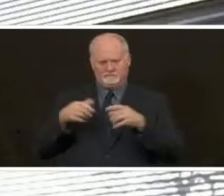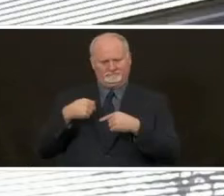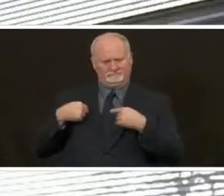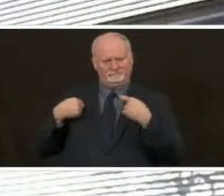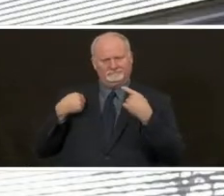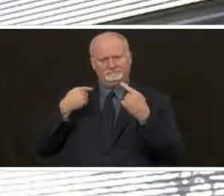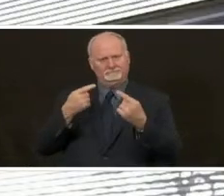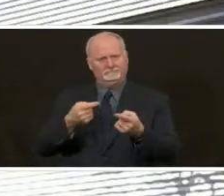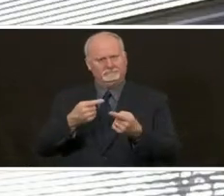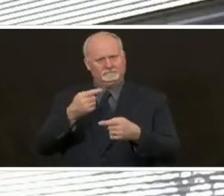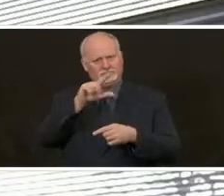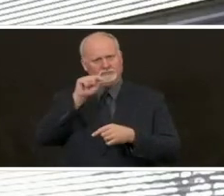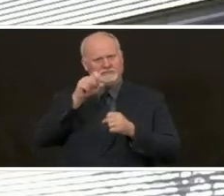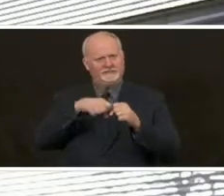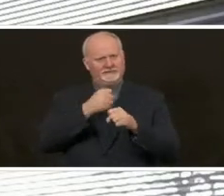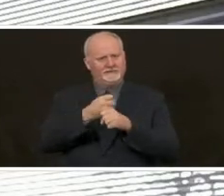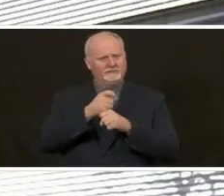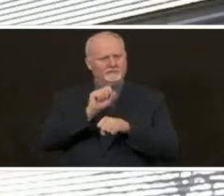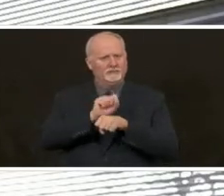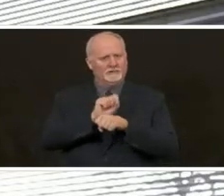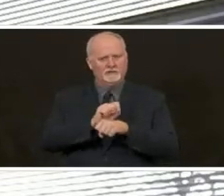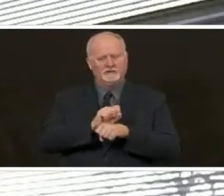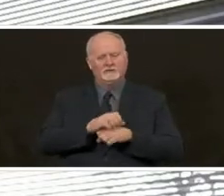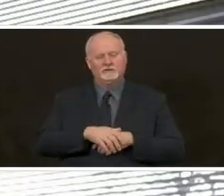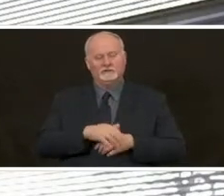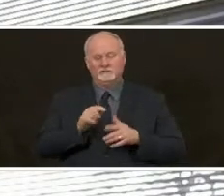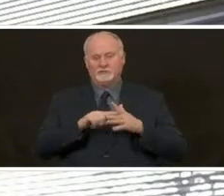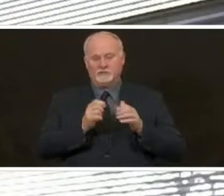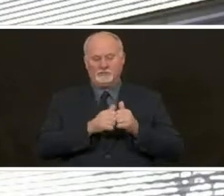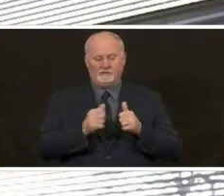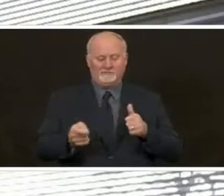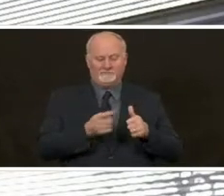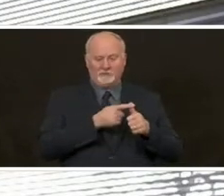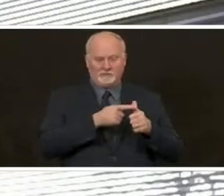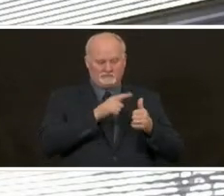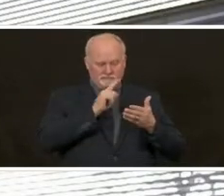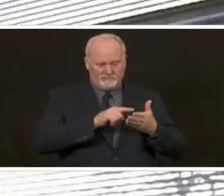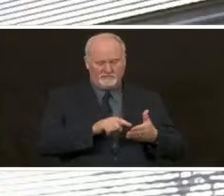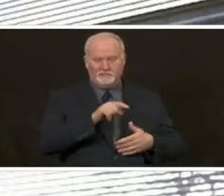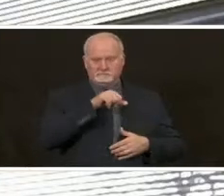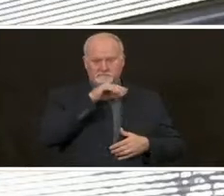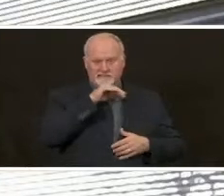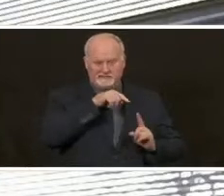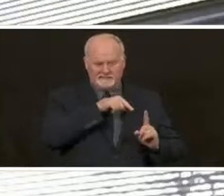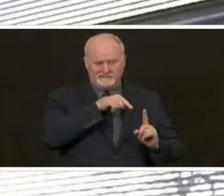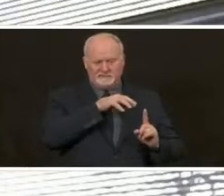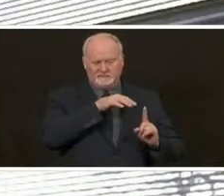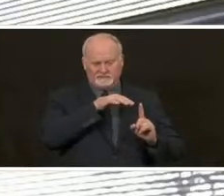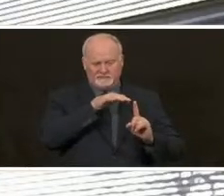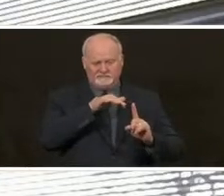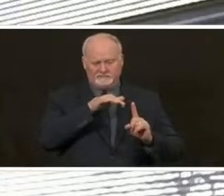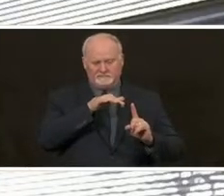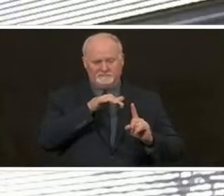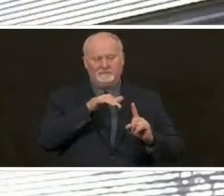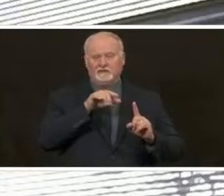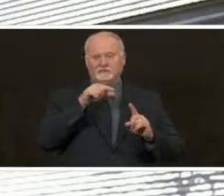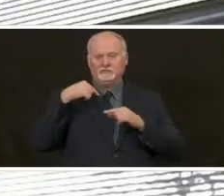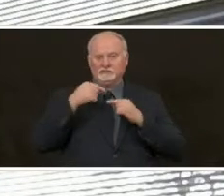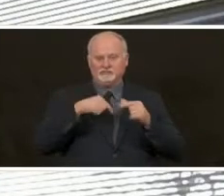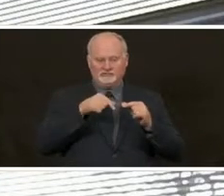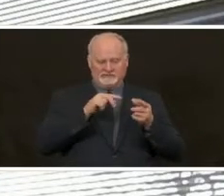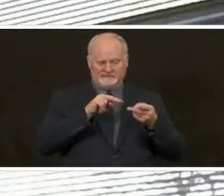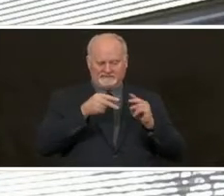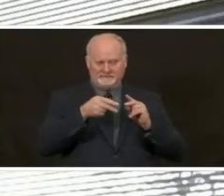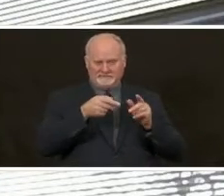of work by my team, starting with the first cloning of pigs to optimizing various gene editing constructs